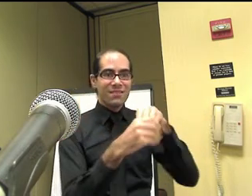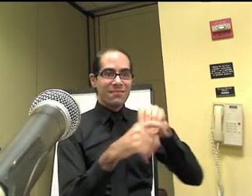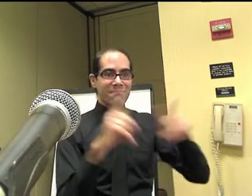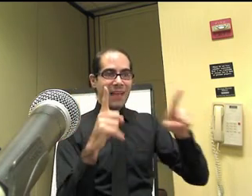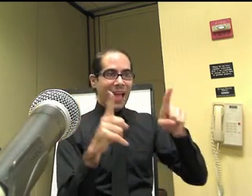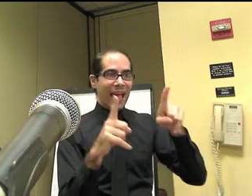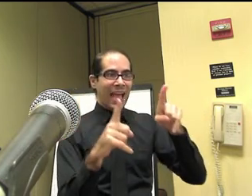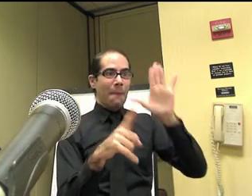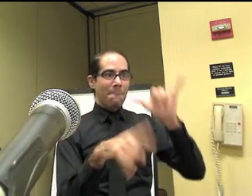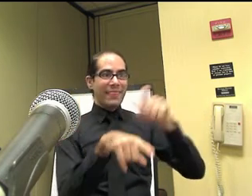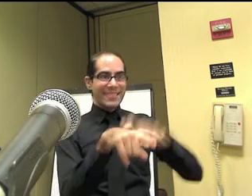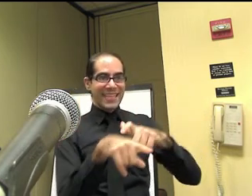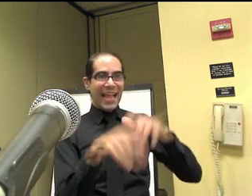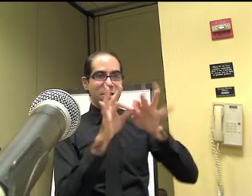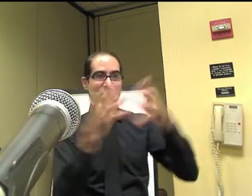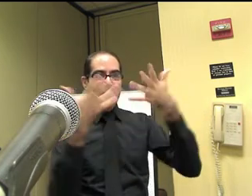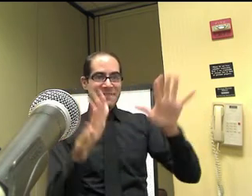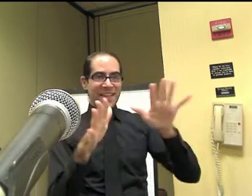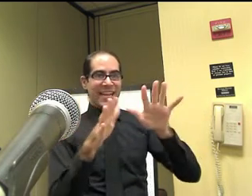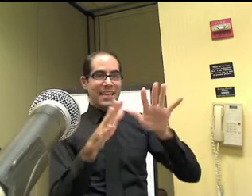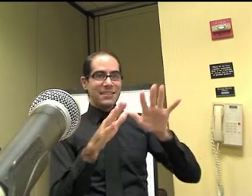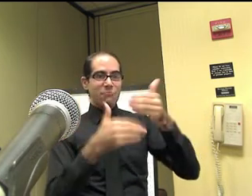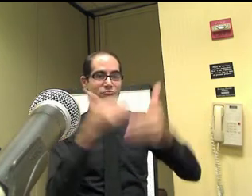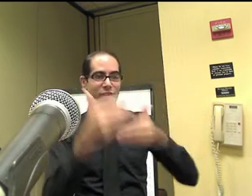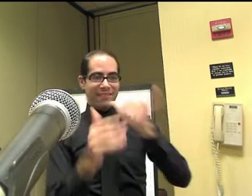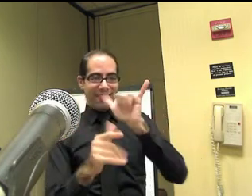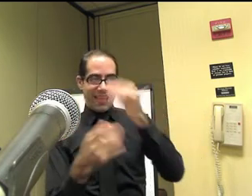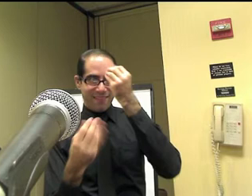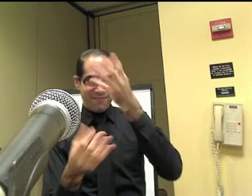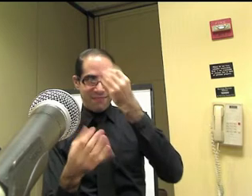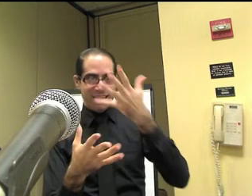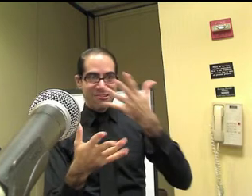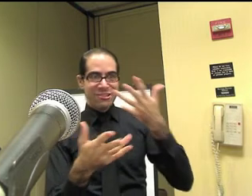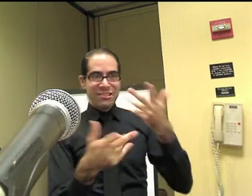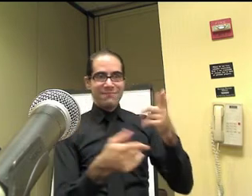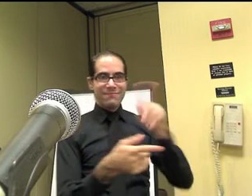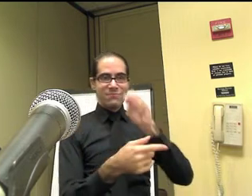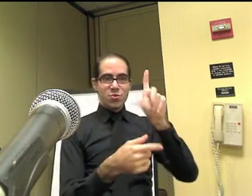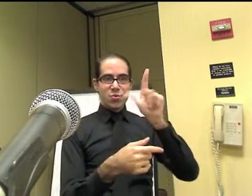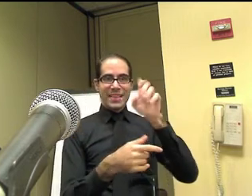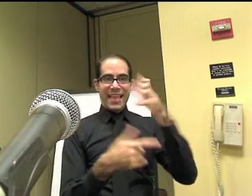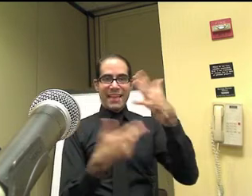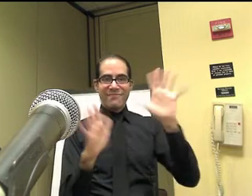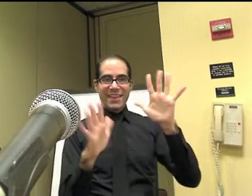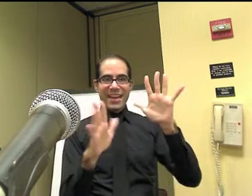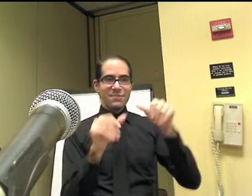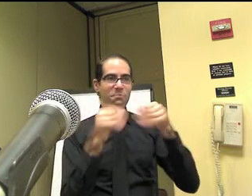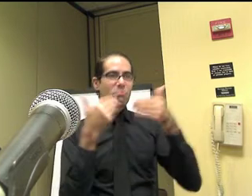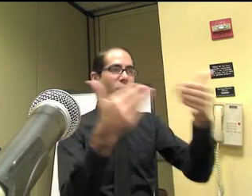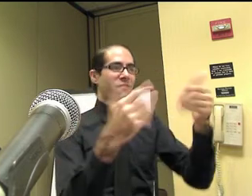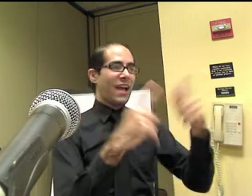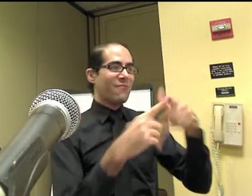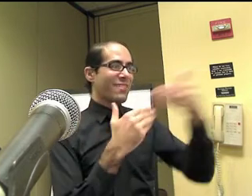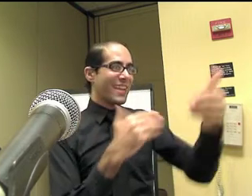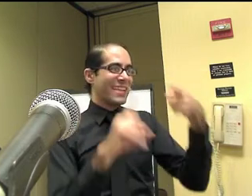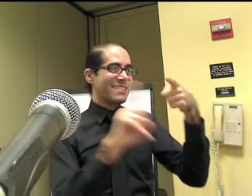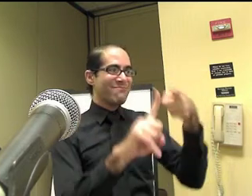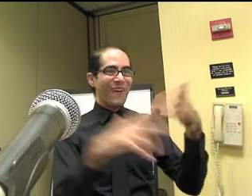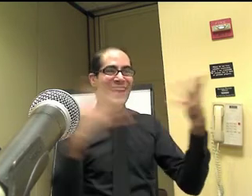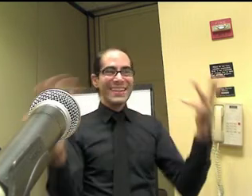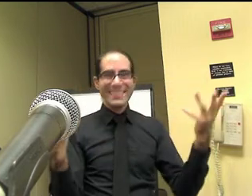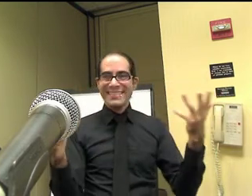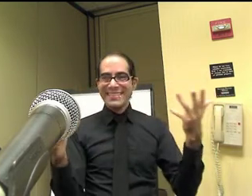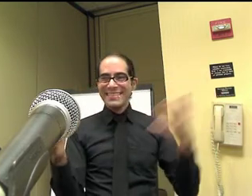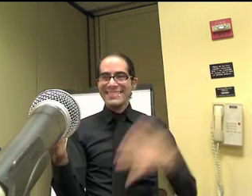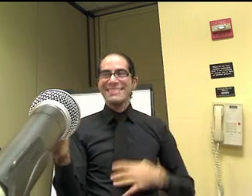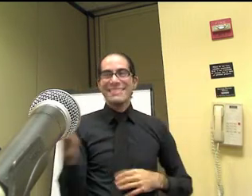two hearing people talking back and forth and they talk all over each other, and then by the time the interpreter gets the information there, it's too late, they've moved on